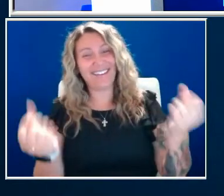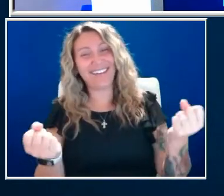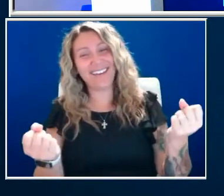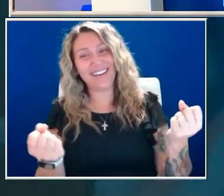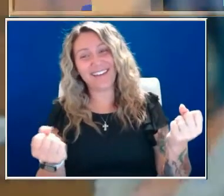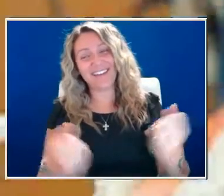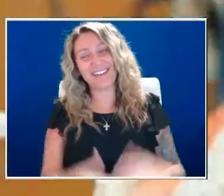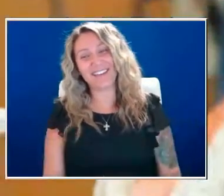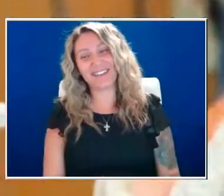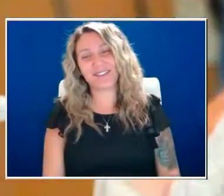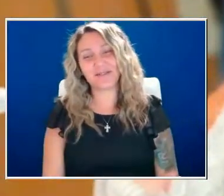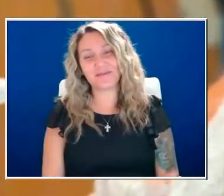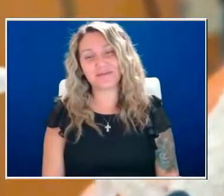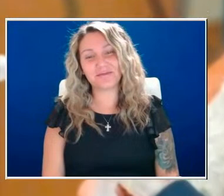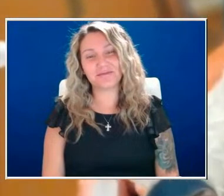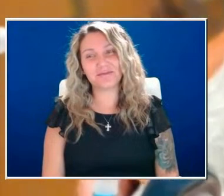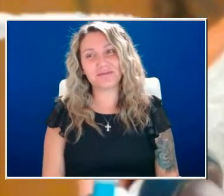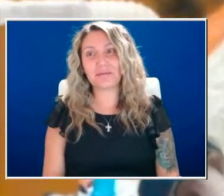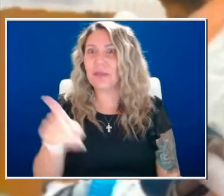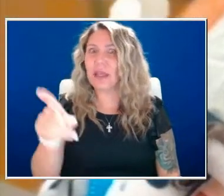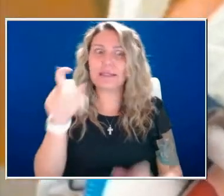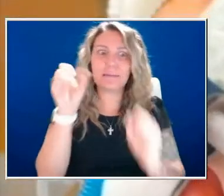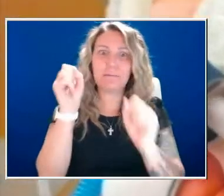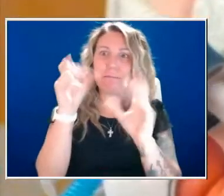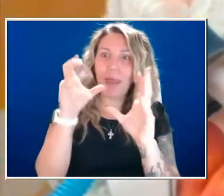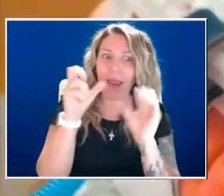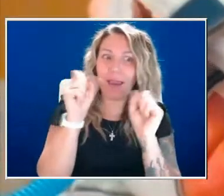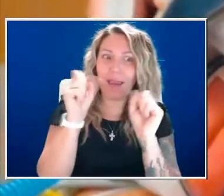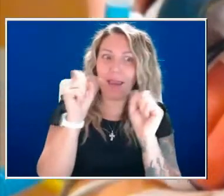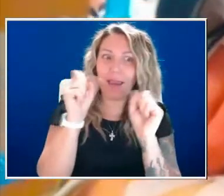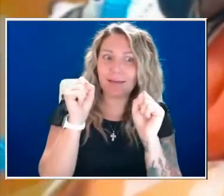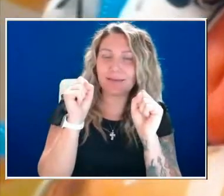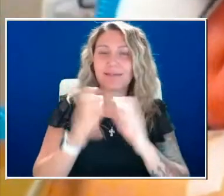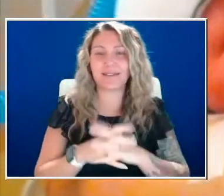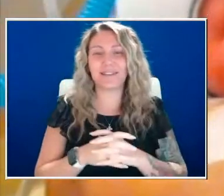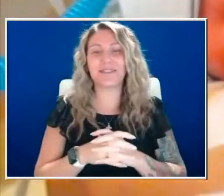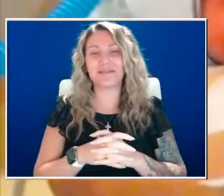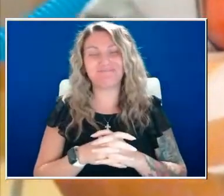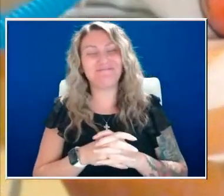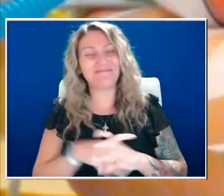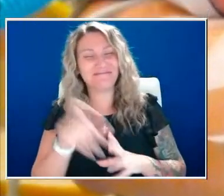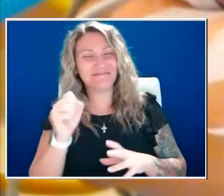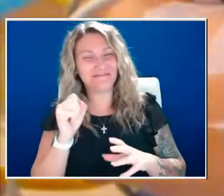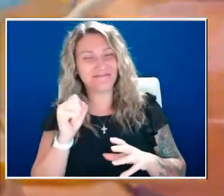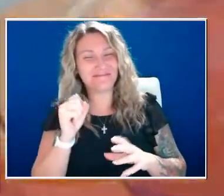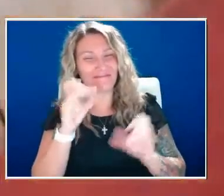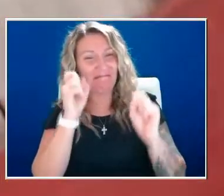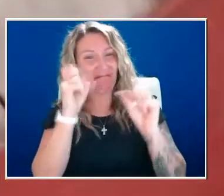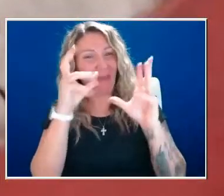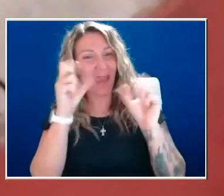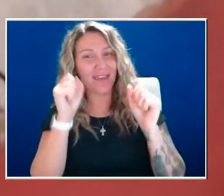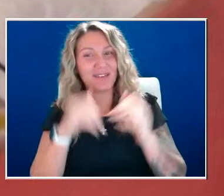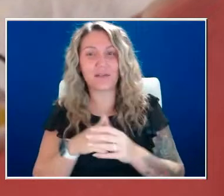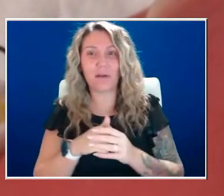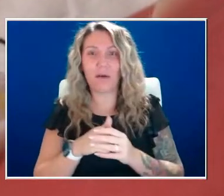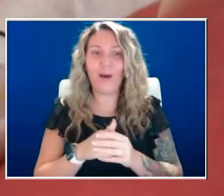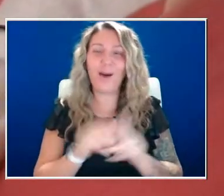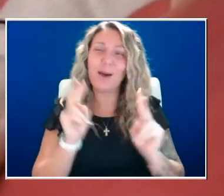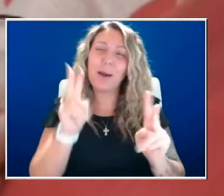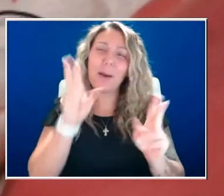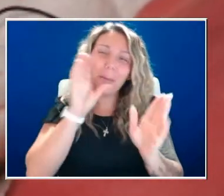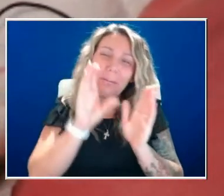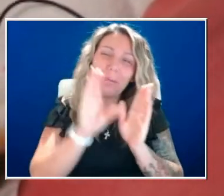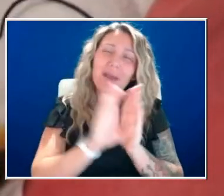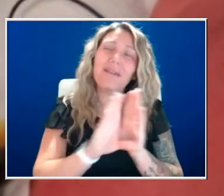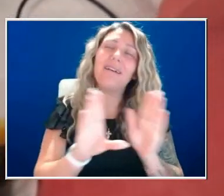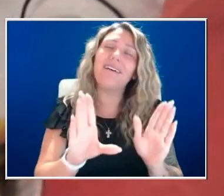and he's amazing. Yeah, he's amazing. Well, looking at these pictures, it's reminiscent for me. I was a NICU